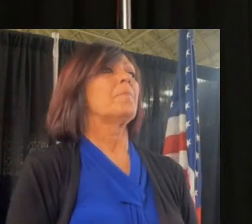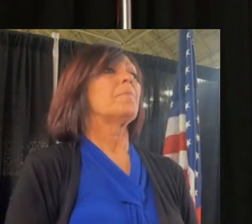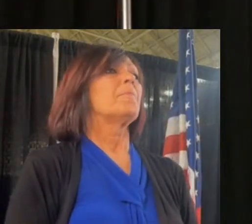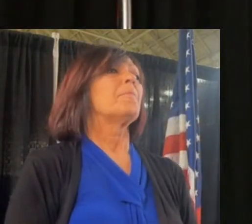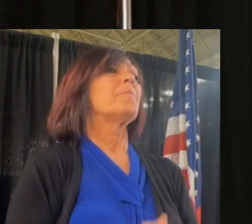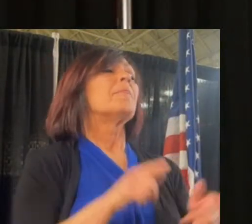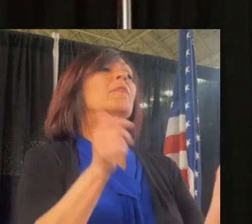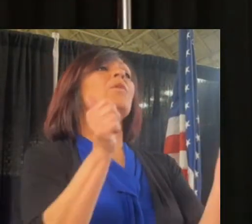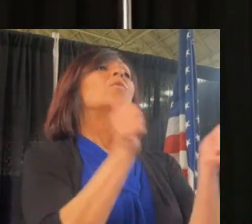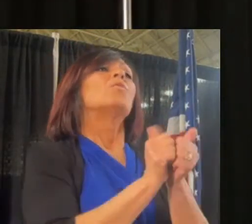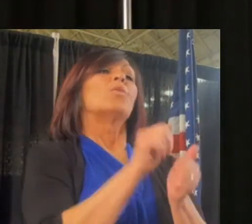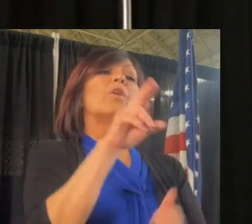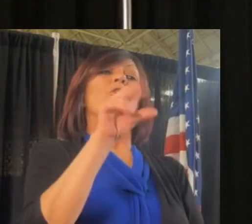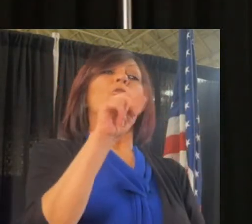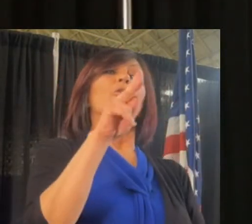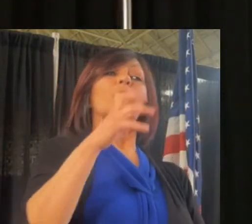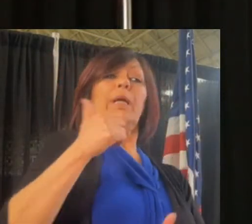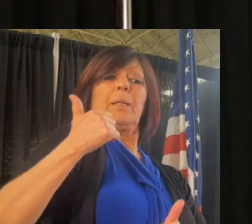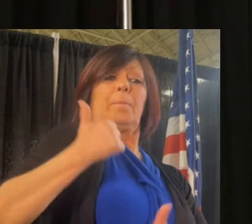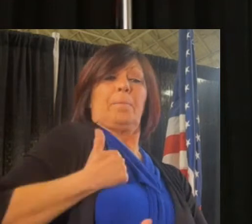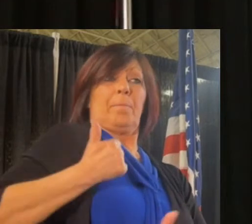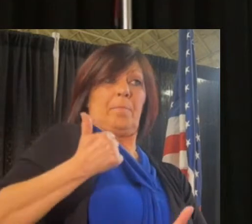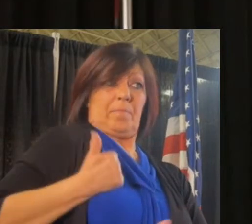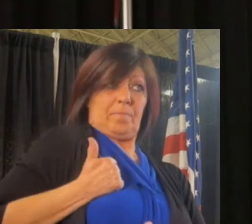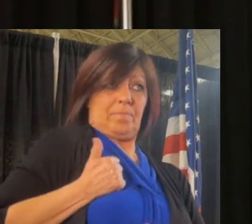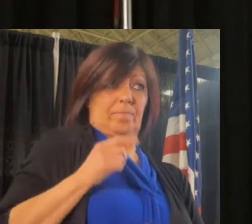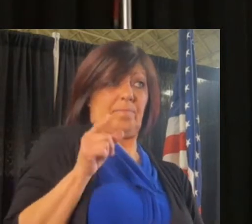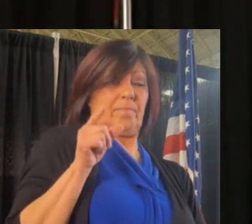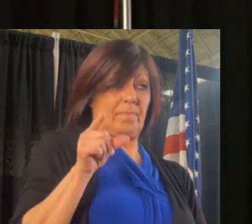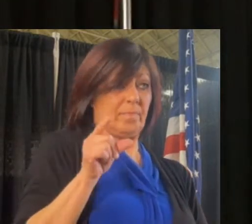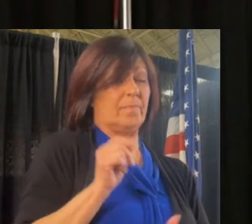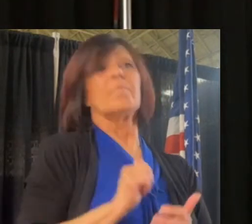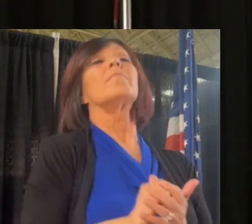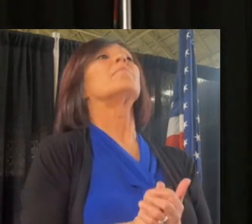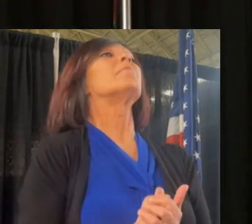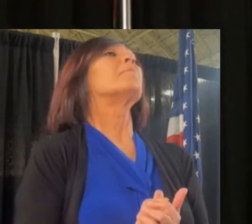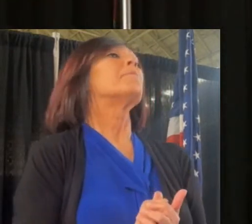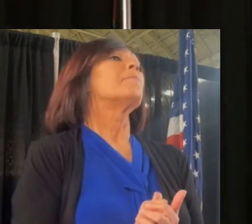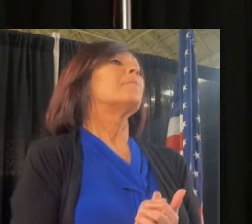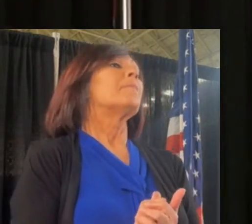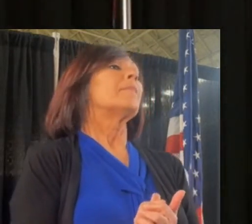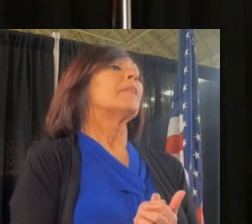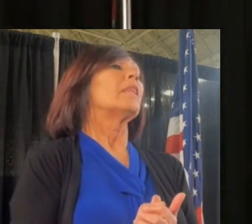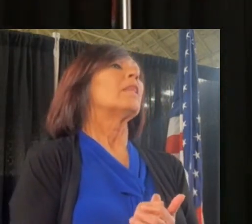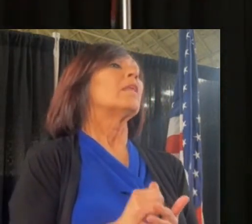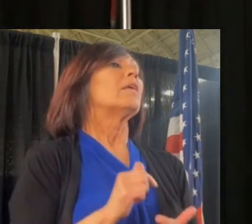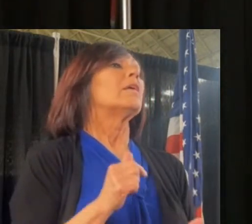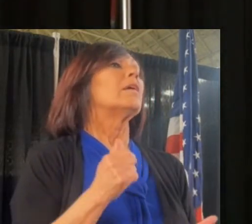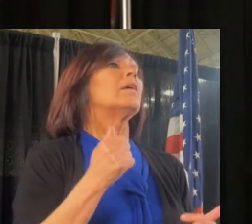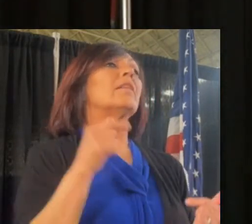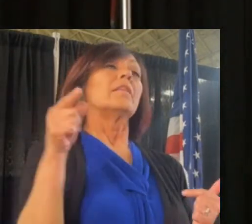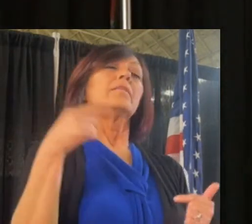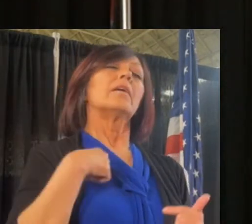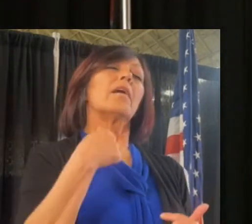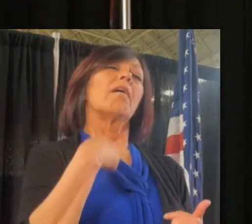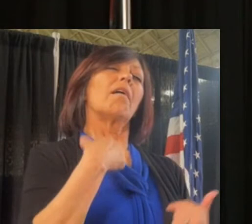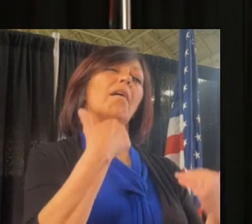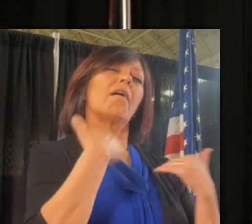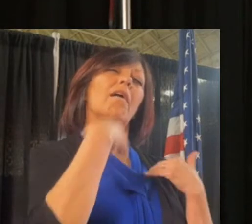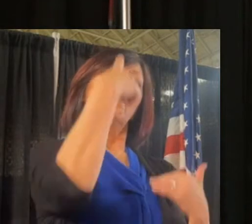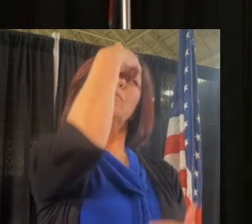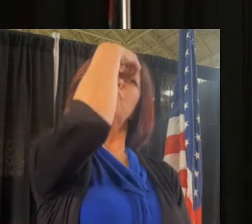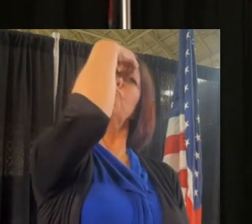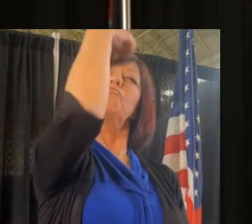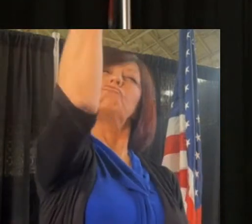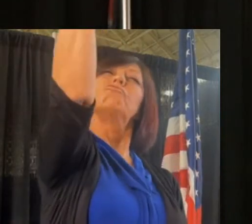Along with the Ukrainian military chaplain, Father Andriy Zelensky, I say, I have a dream that one day